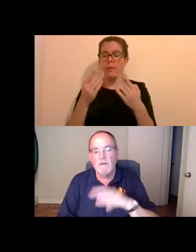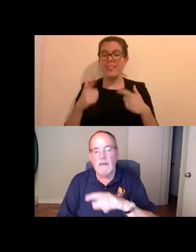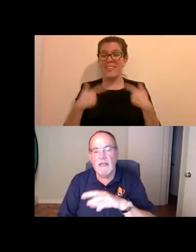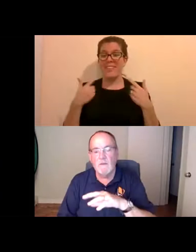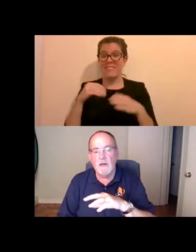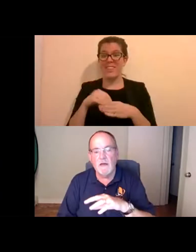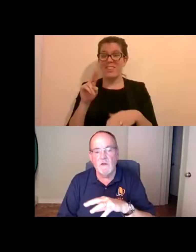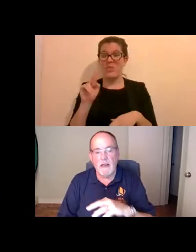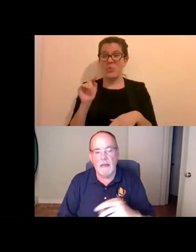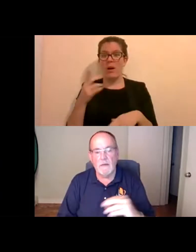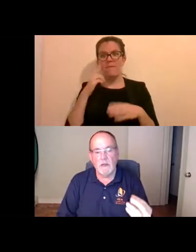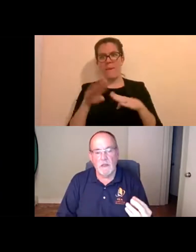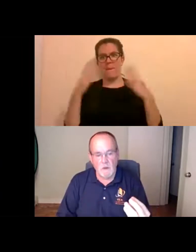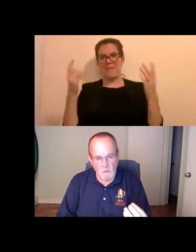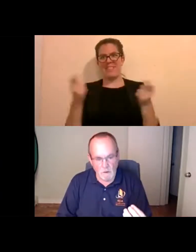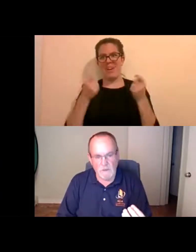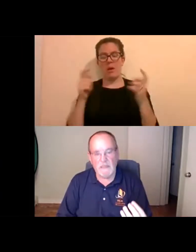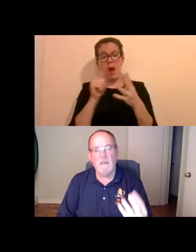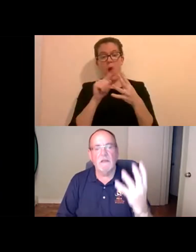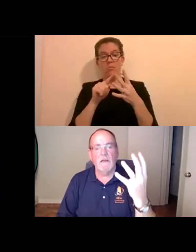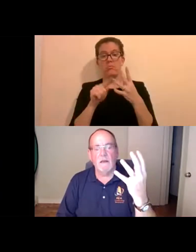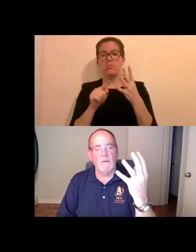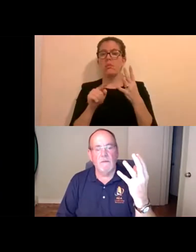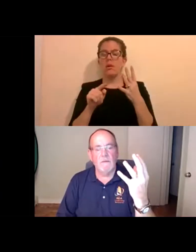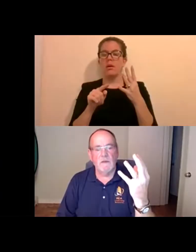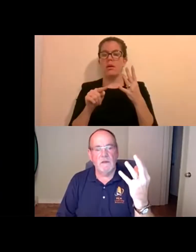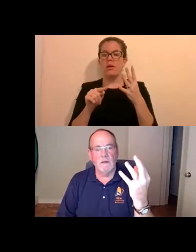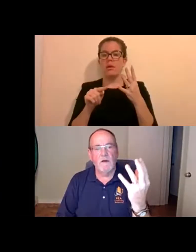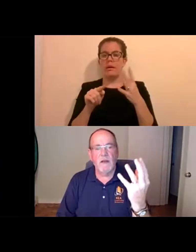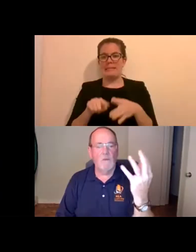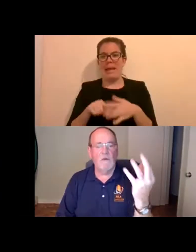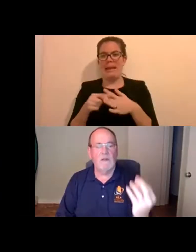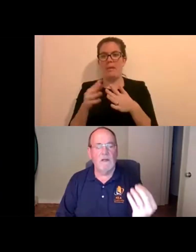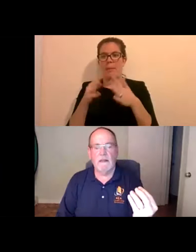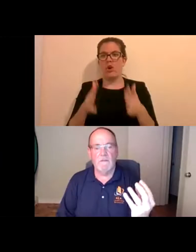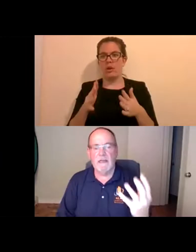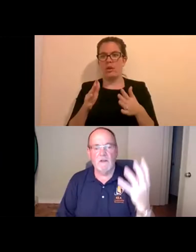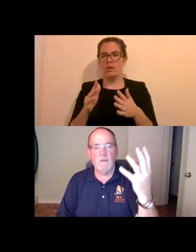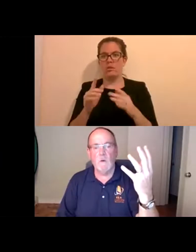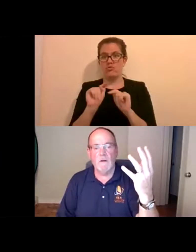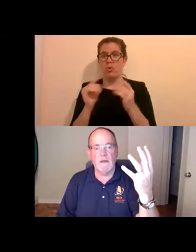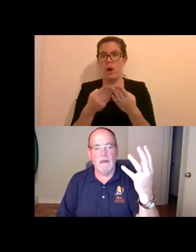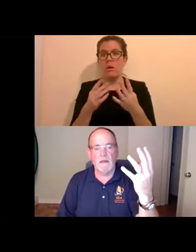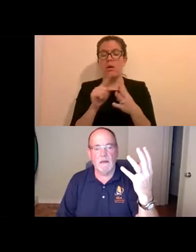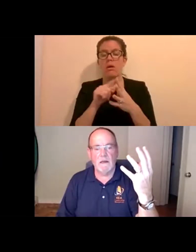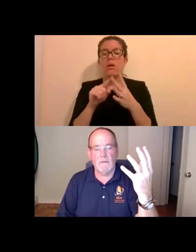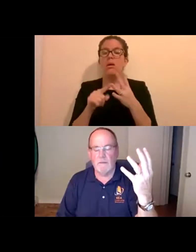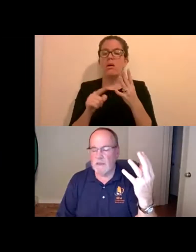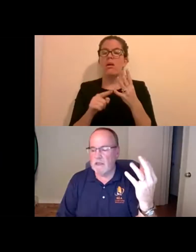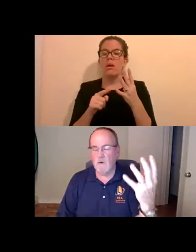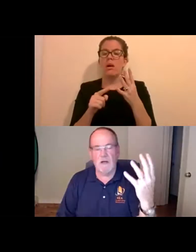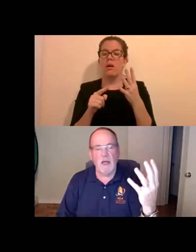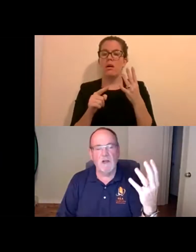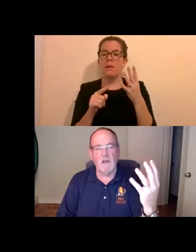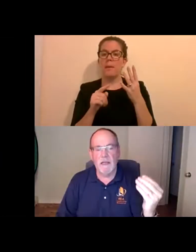are different Native American tribes, who did their language and made some sort of